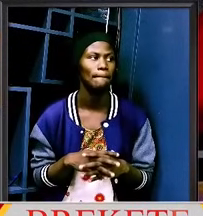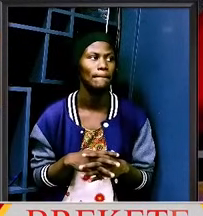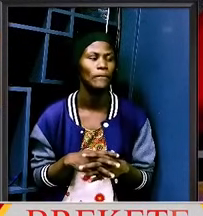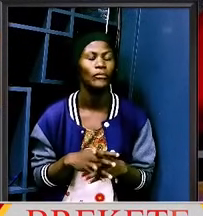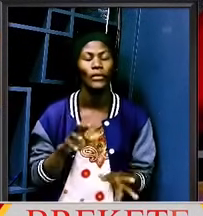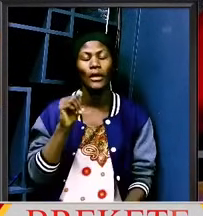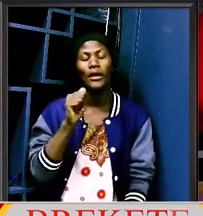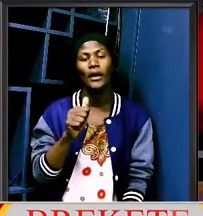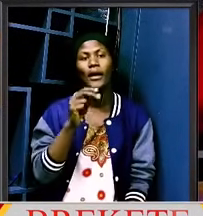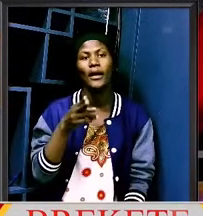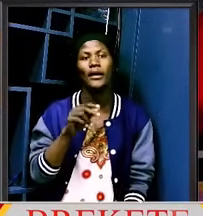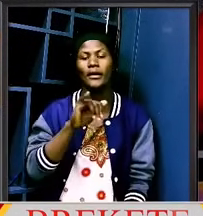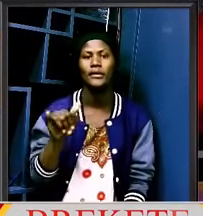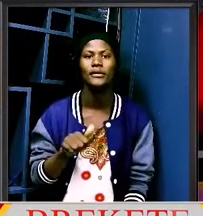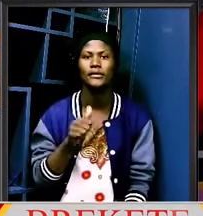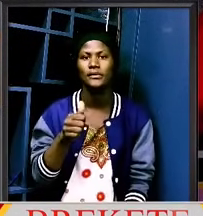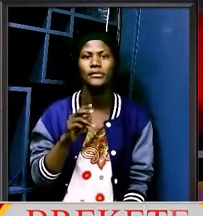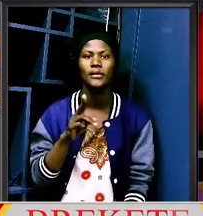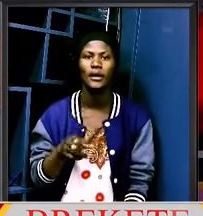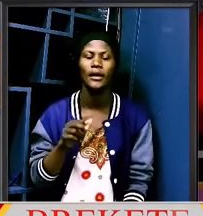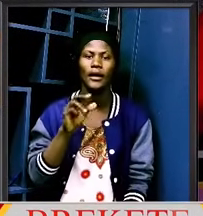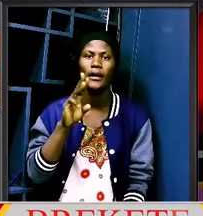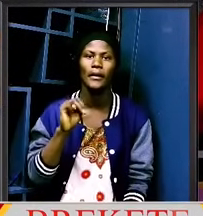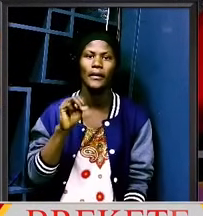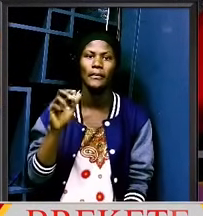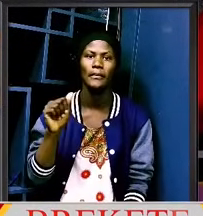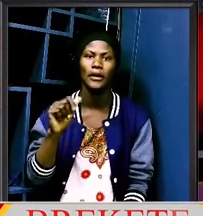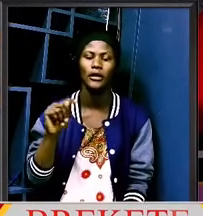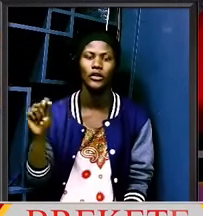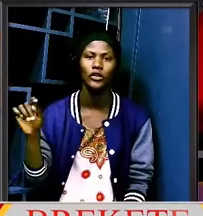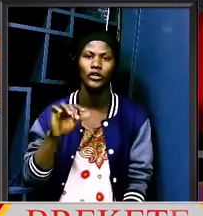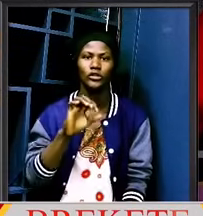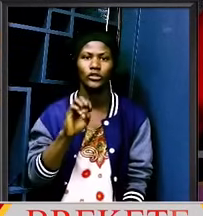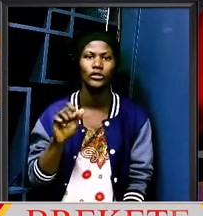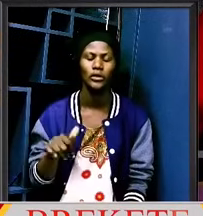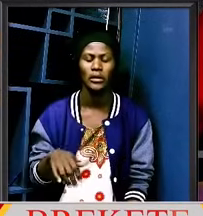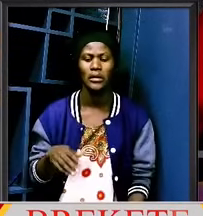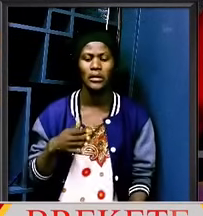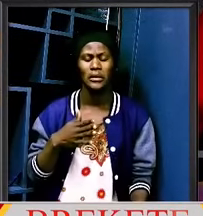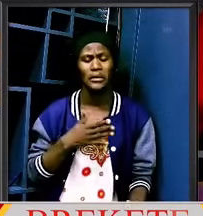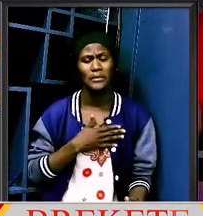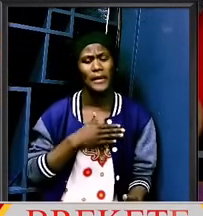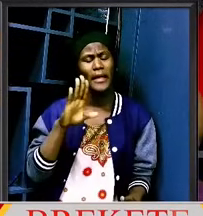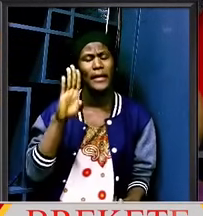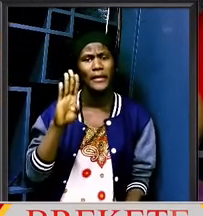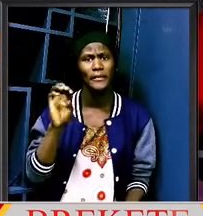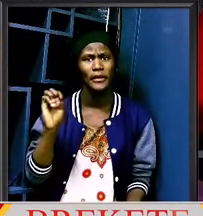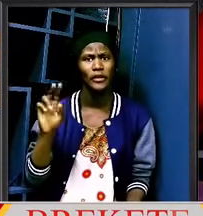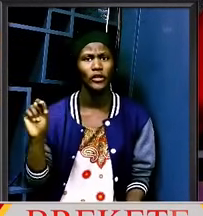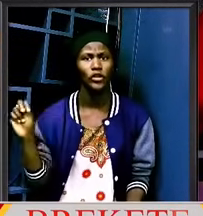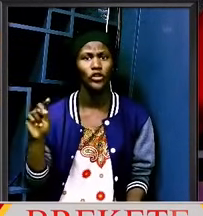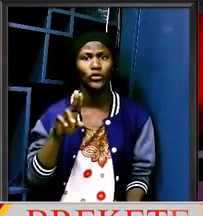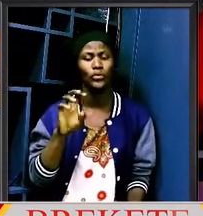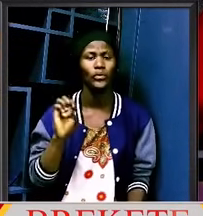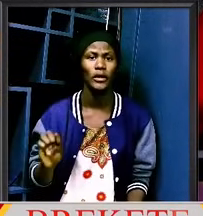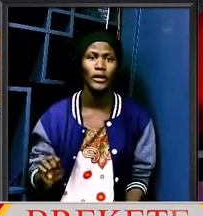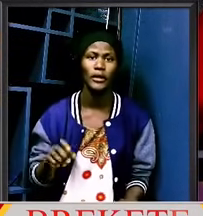Thank you, sir. Azaham Matthew, he said, my Benue people, we can do better. What